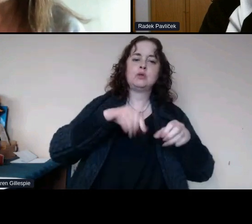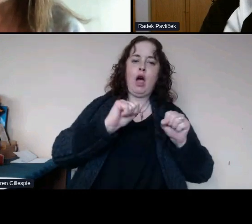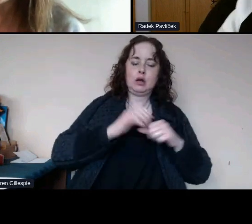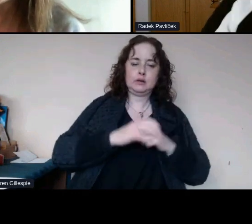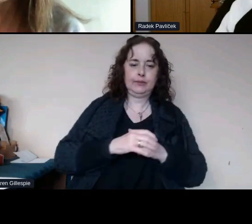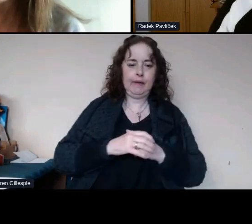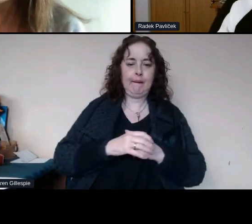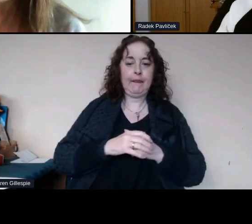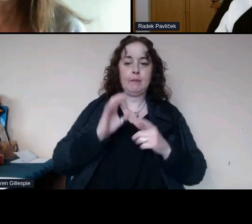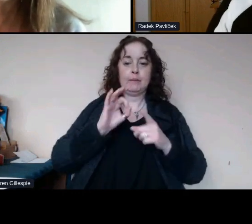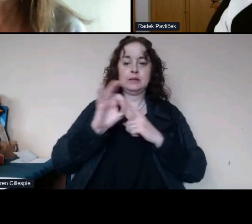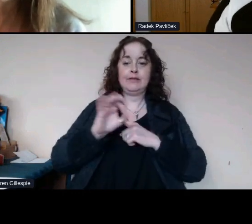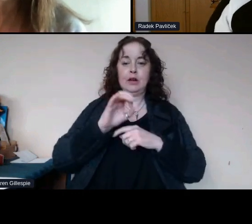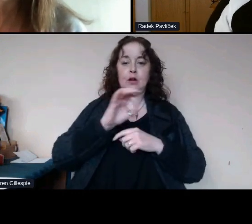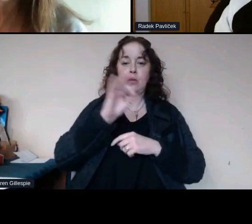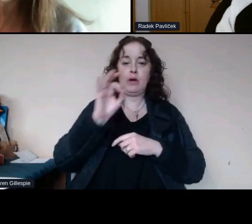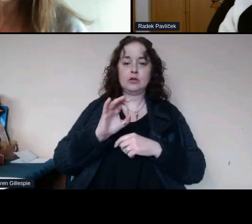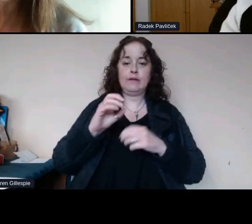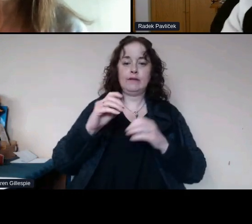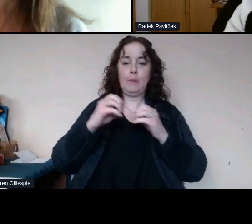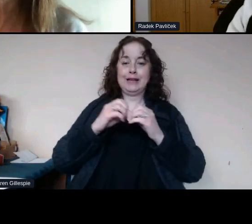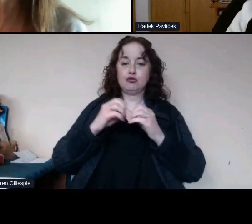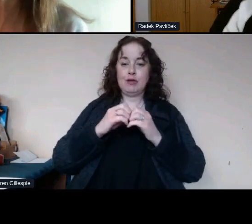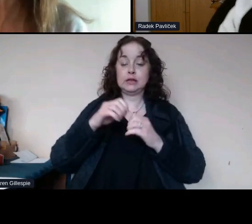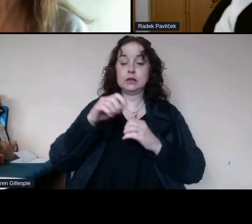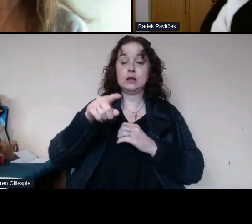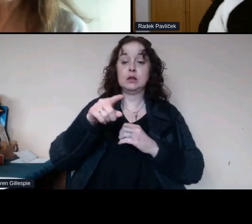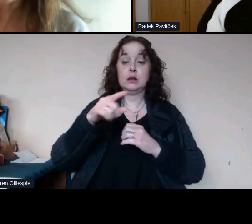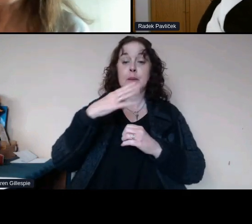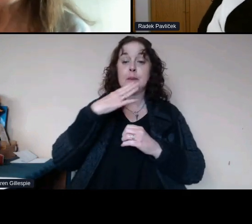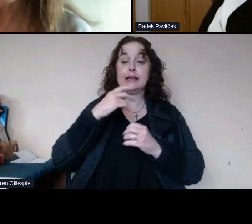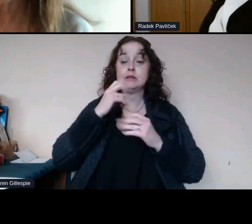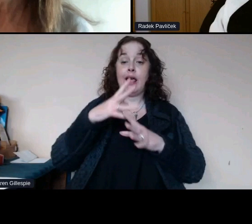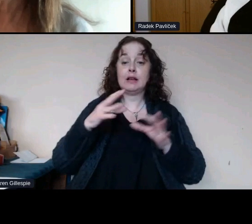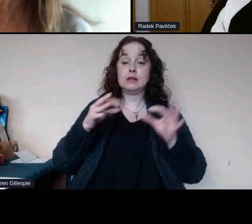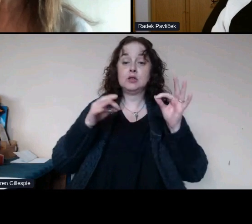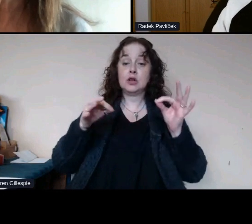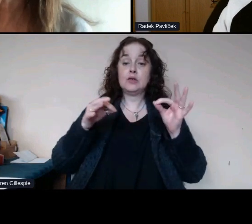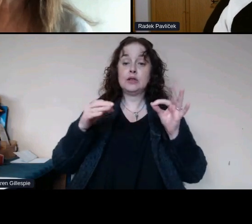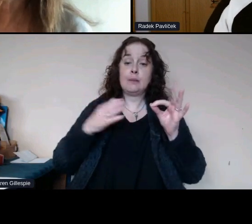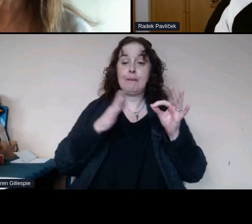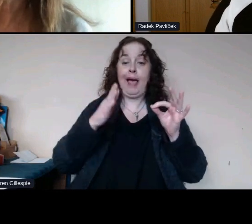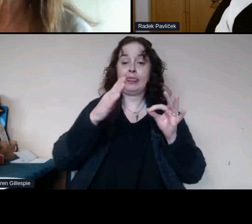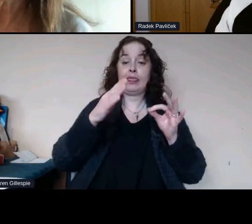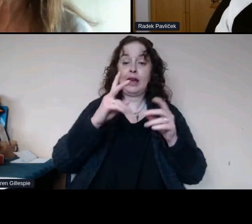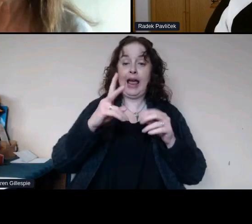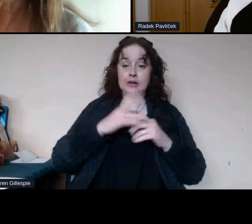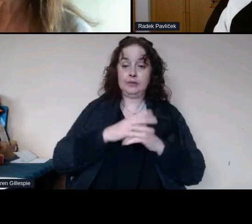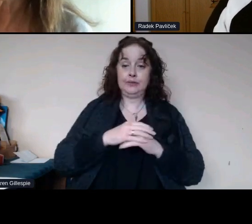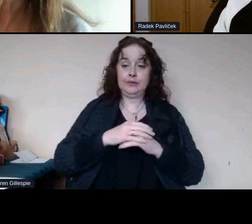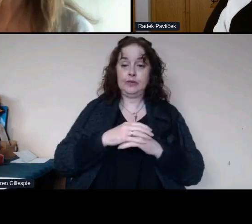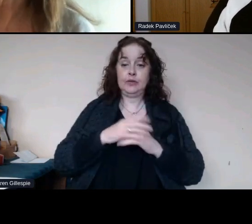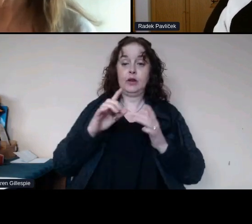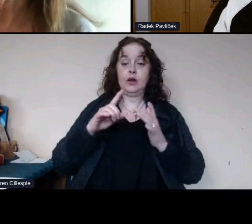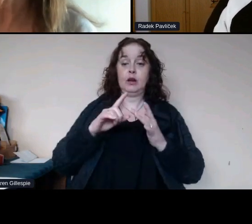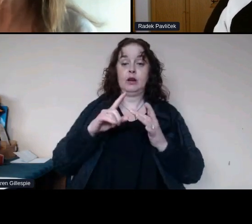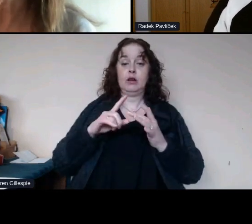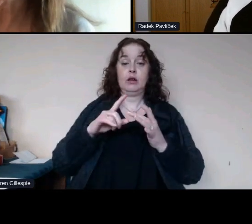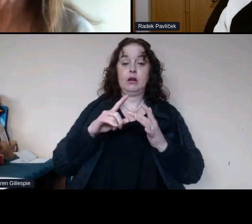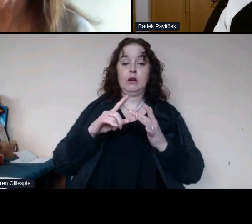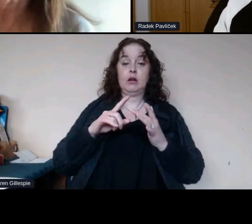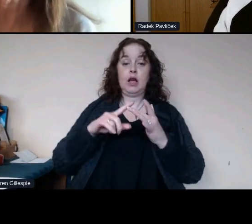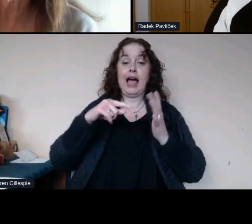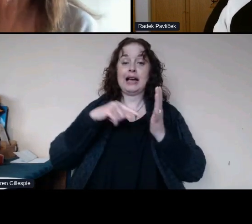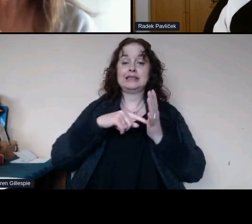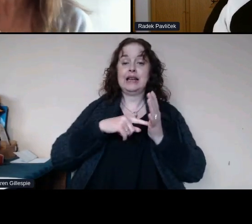for Beatriz. Can you please tell us the certification path again? Being an IT professional, I want to correct the